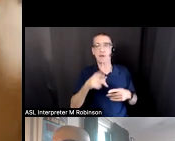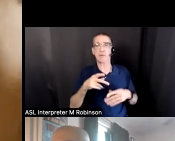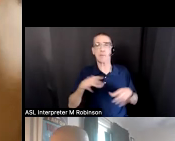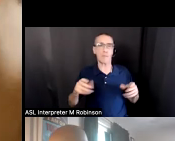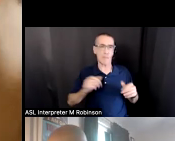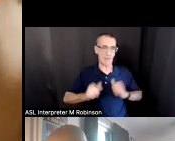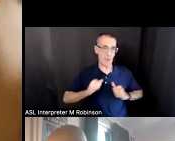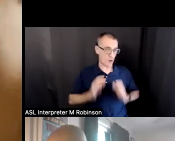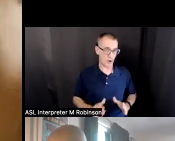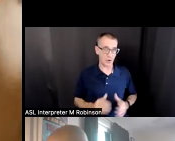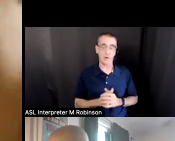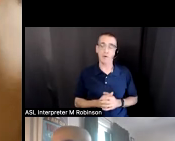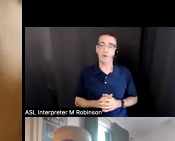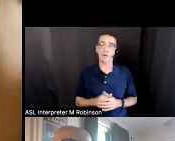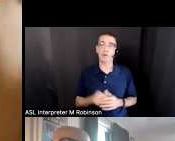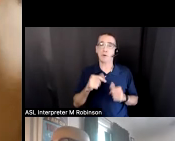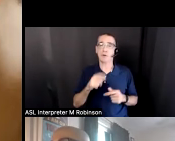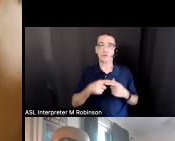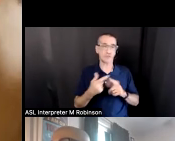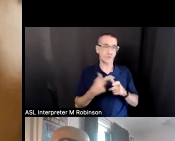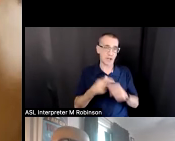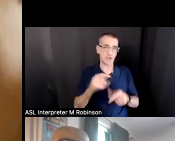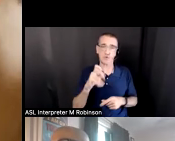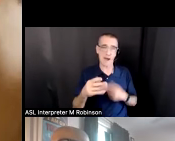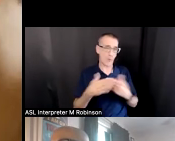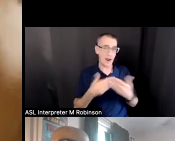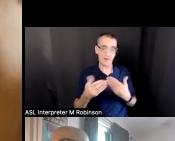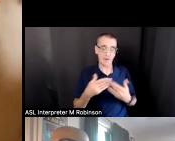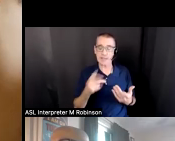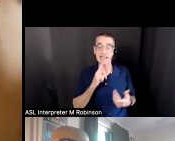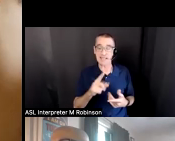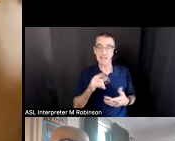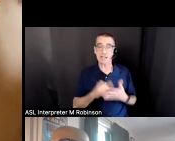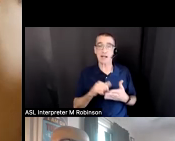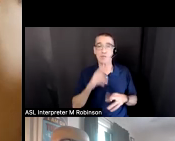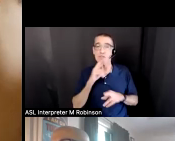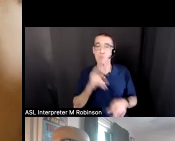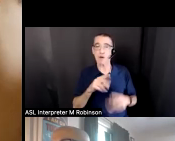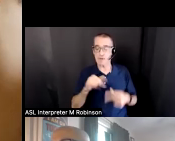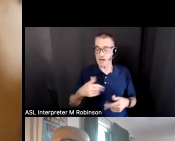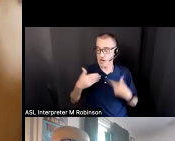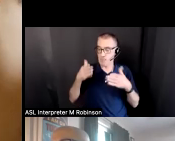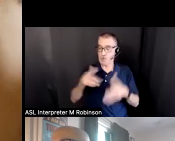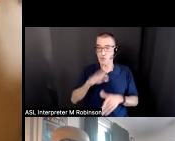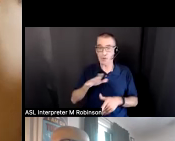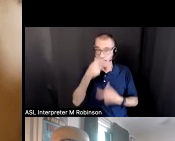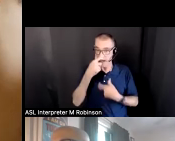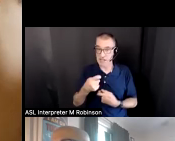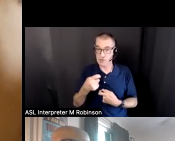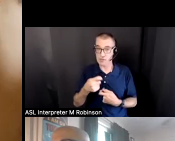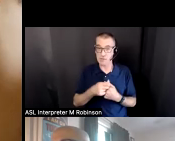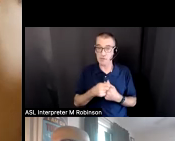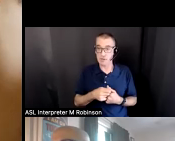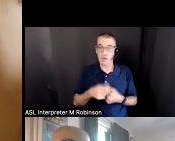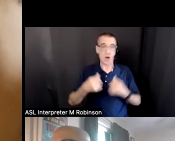performer, running track, whatever it is, responsive to that young person's interest in